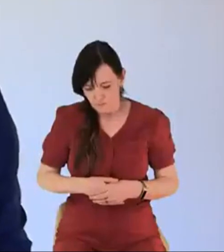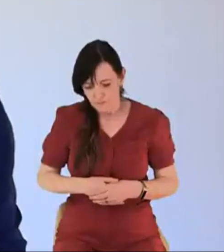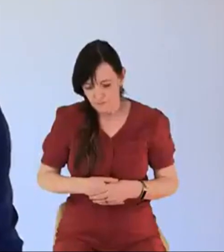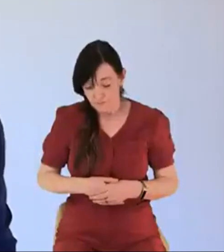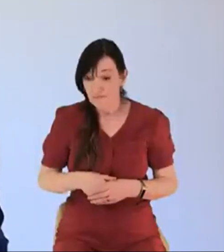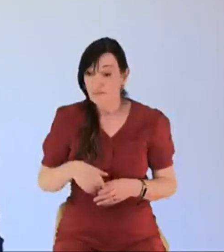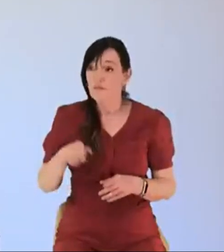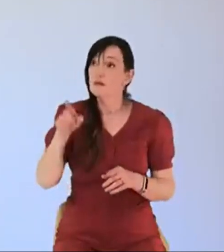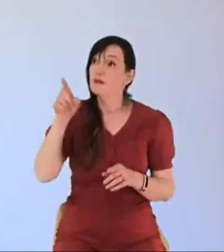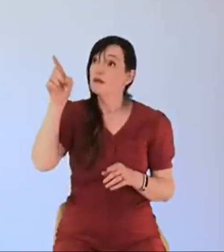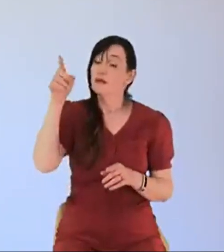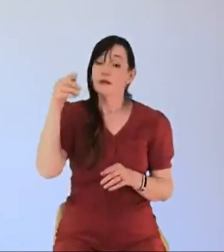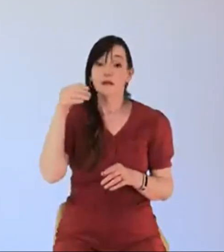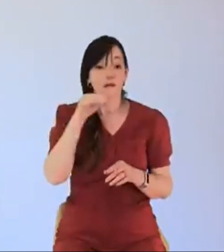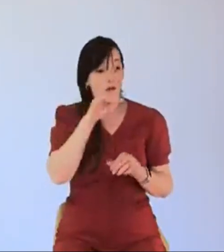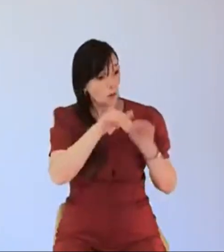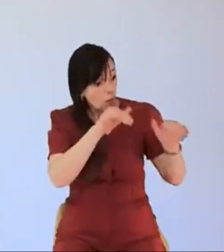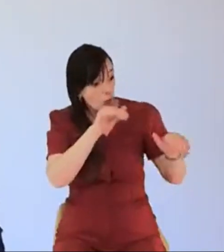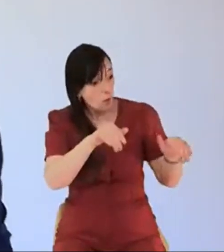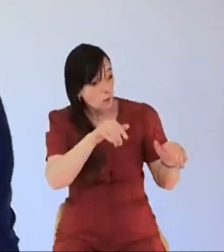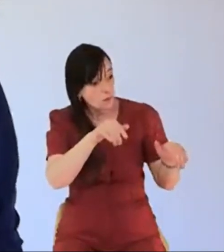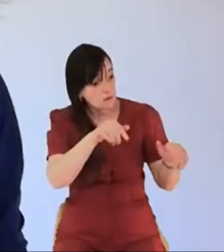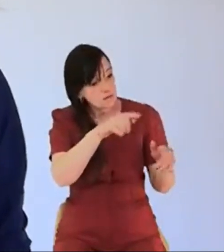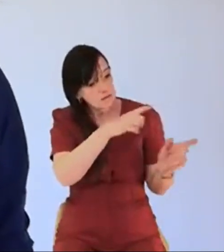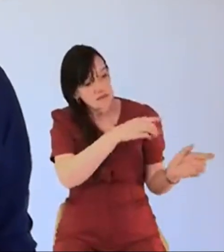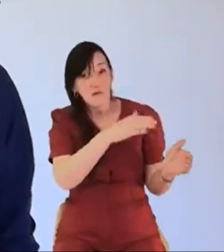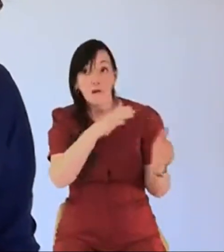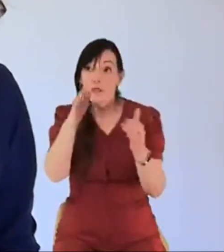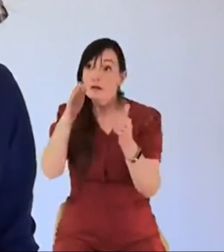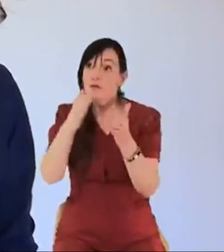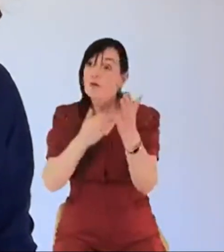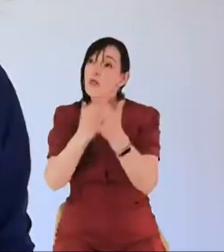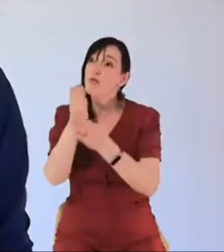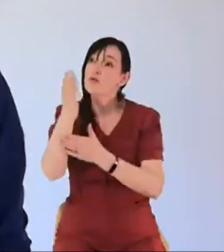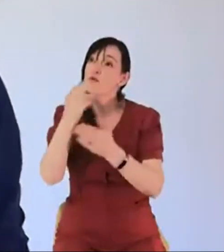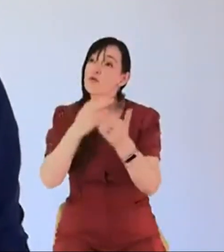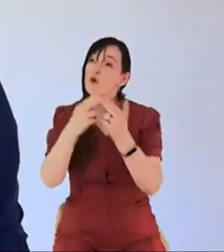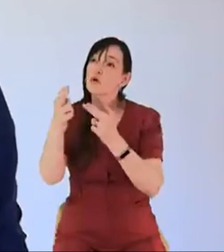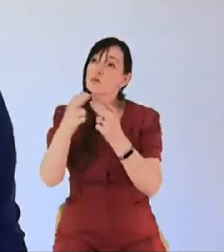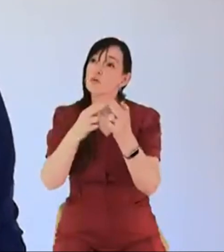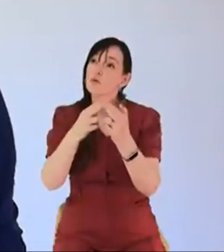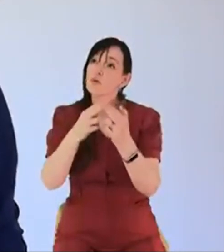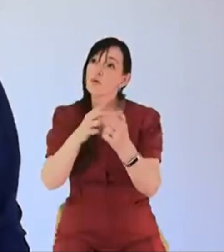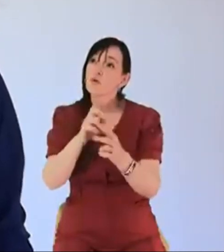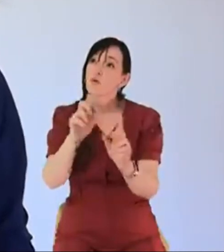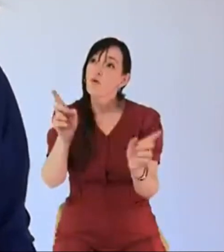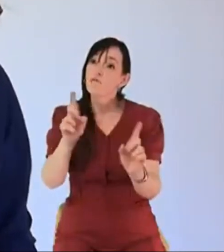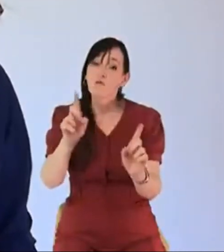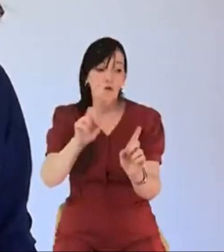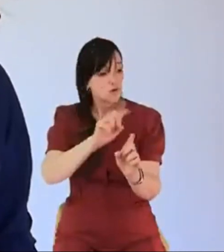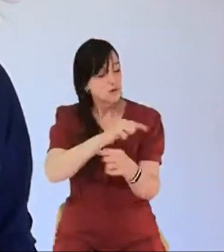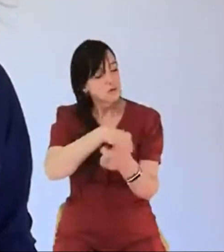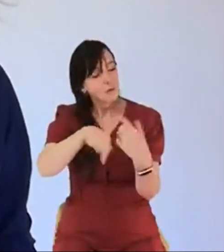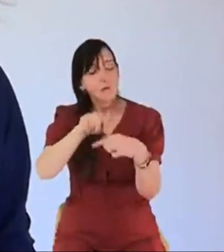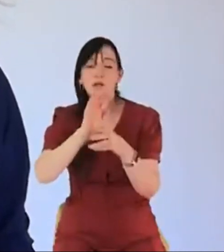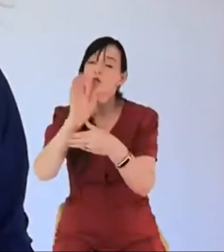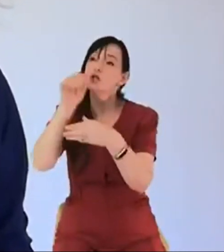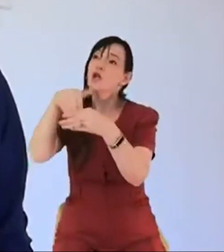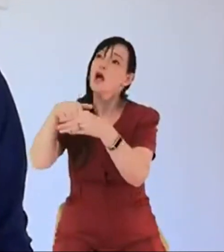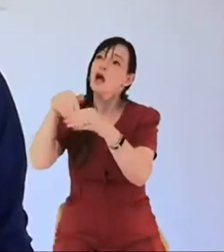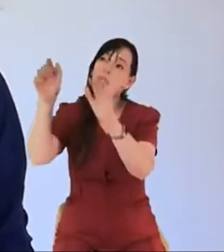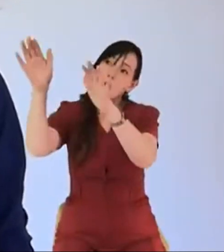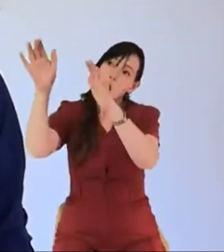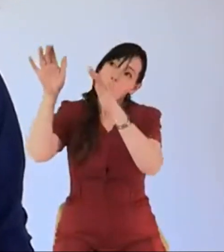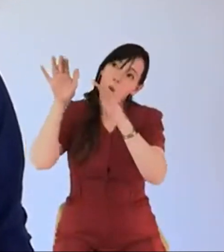he called you to this through our gospel that you might share in the glory of our lord jesus christ